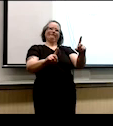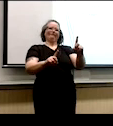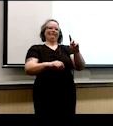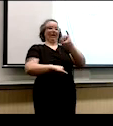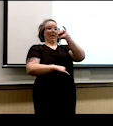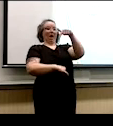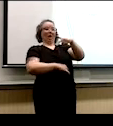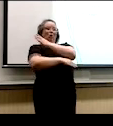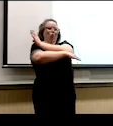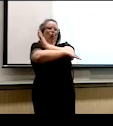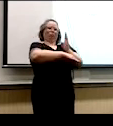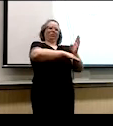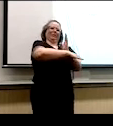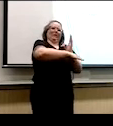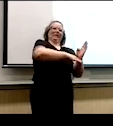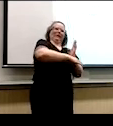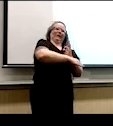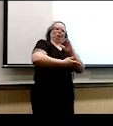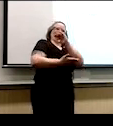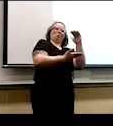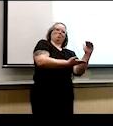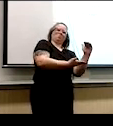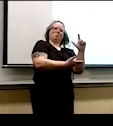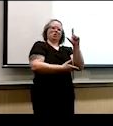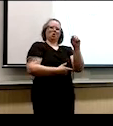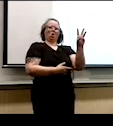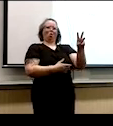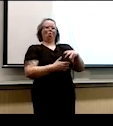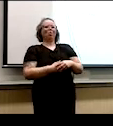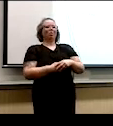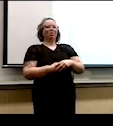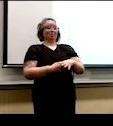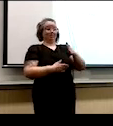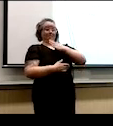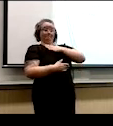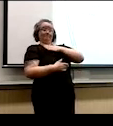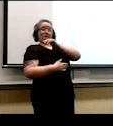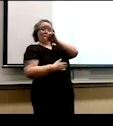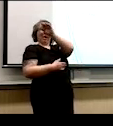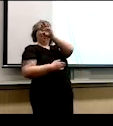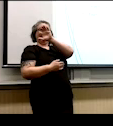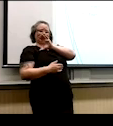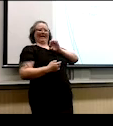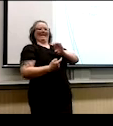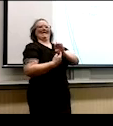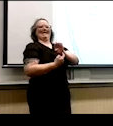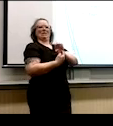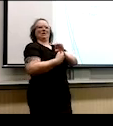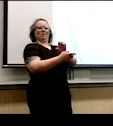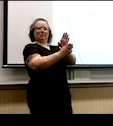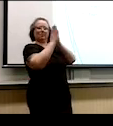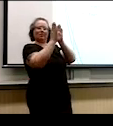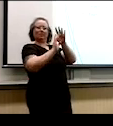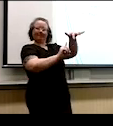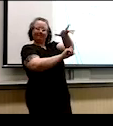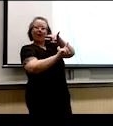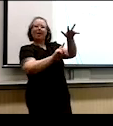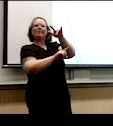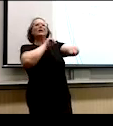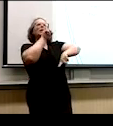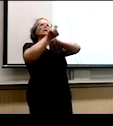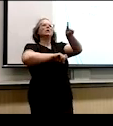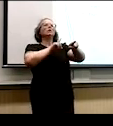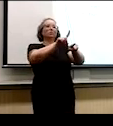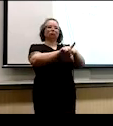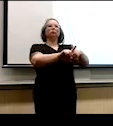but her environment is the feature that I wanted to compare. She went to CPRI. She didn't